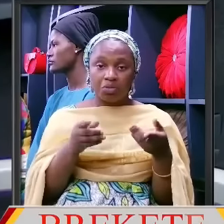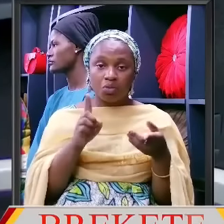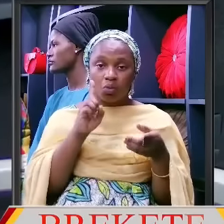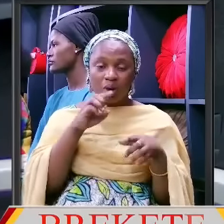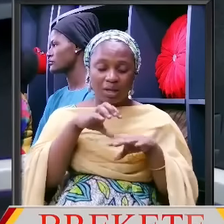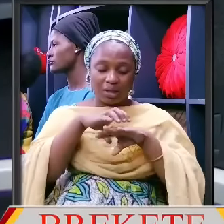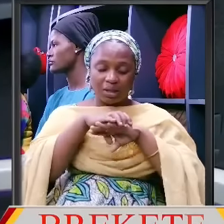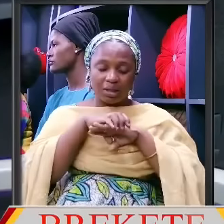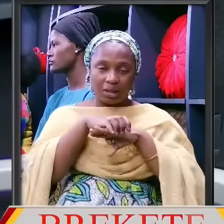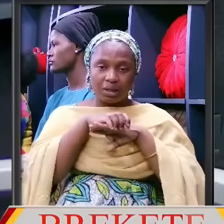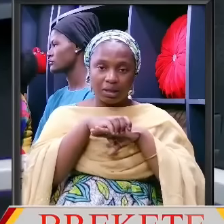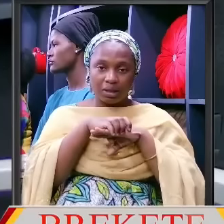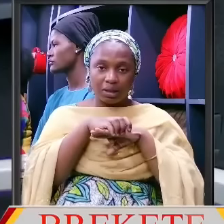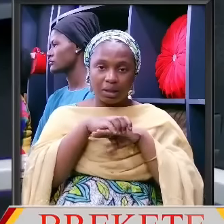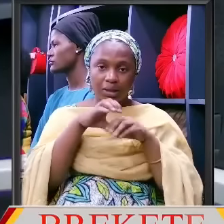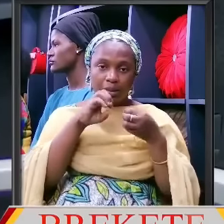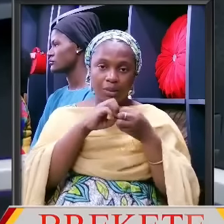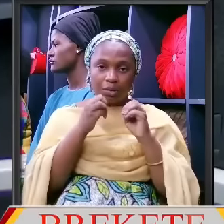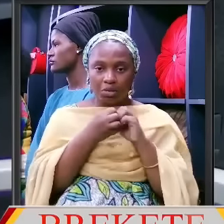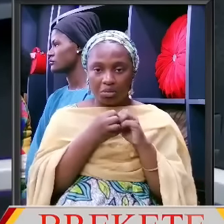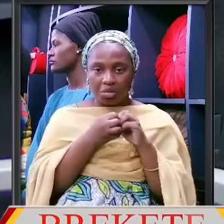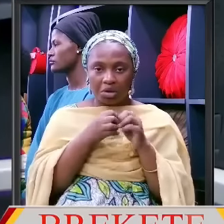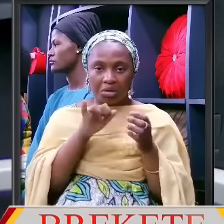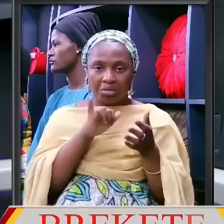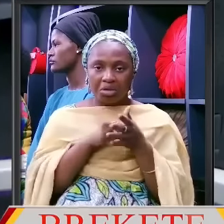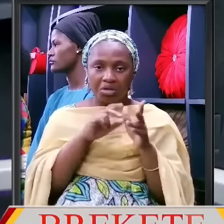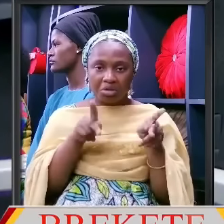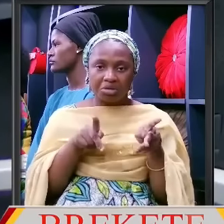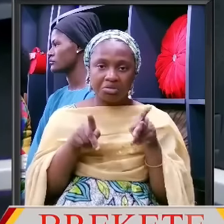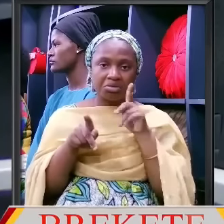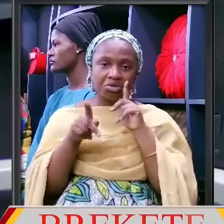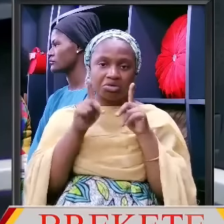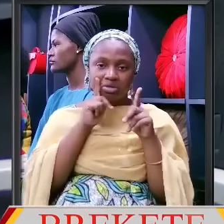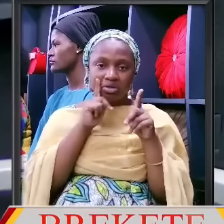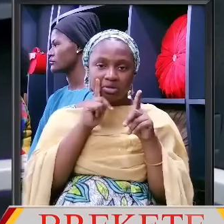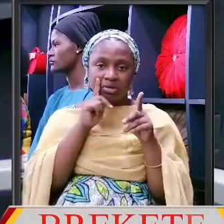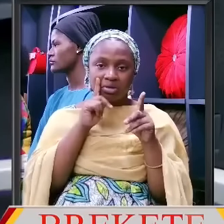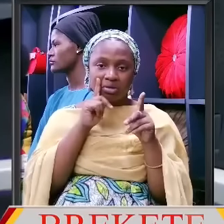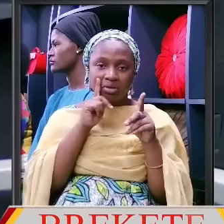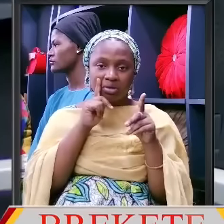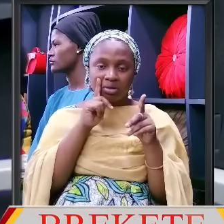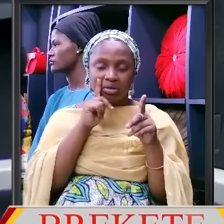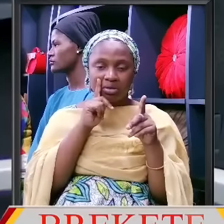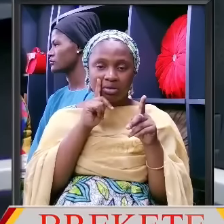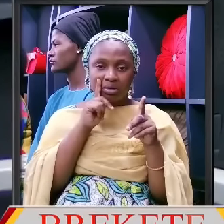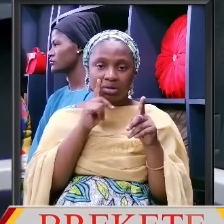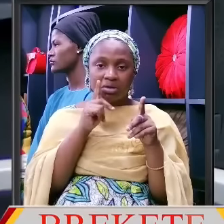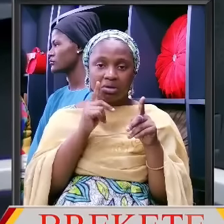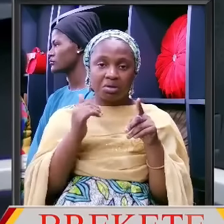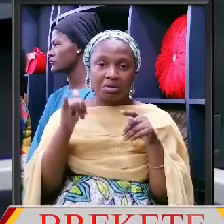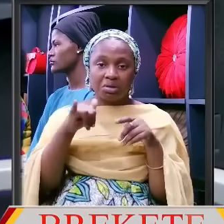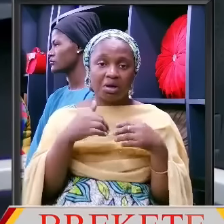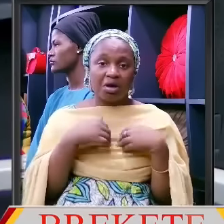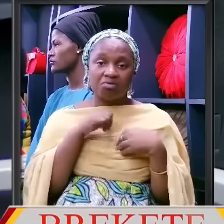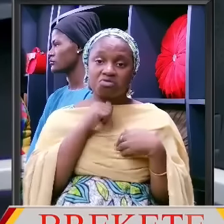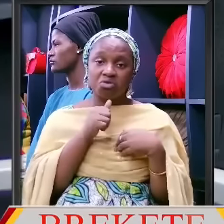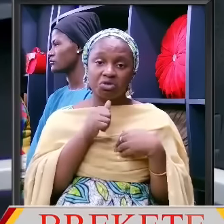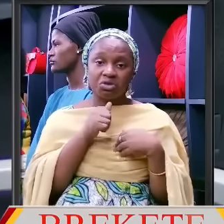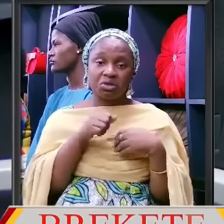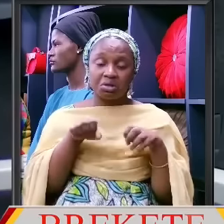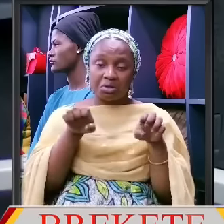him be 12 years old. Say, you know, even they never born him when the matter happened. Mm. They gave